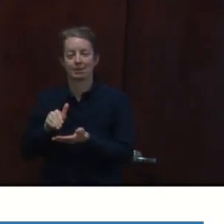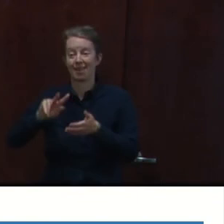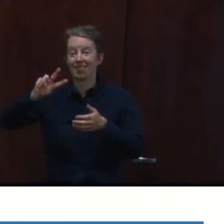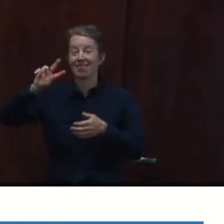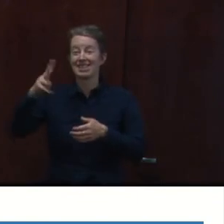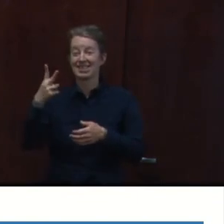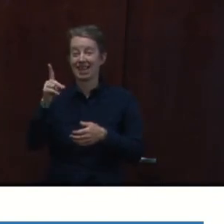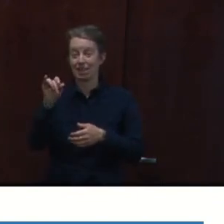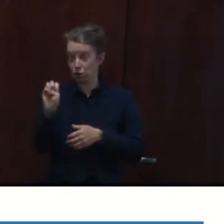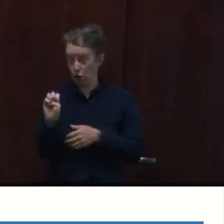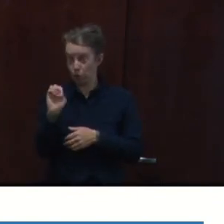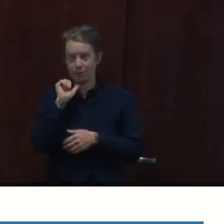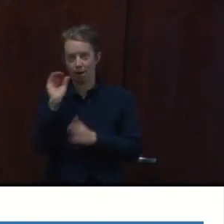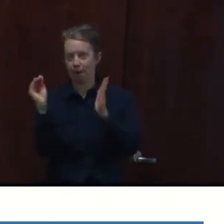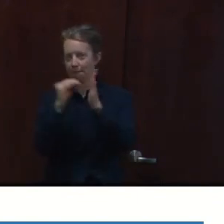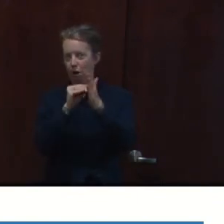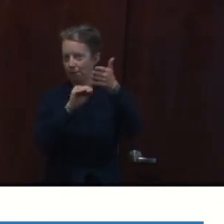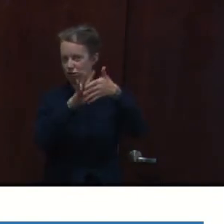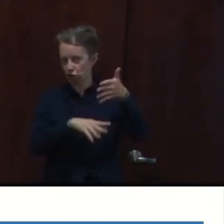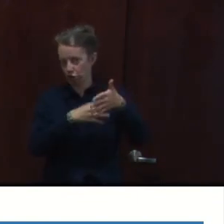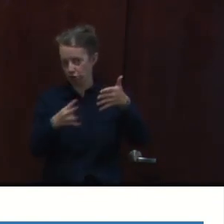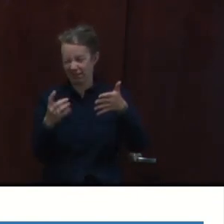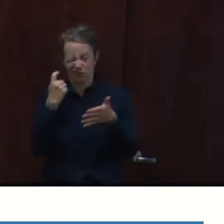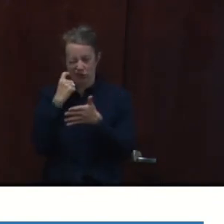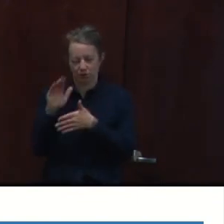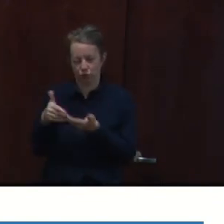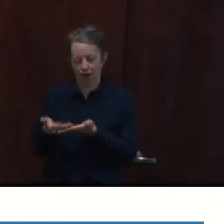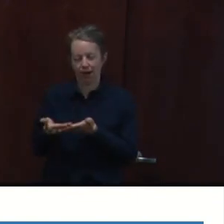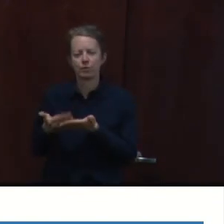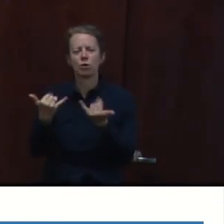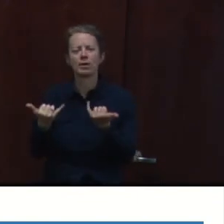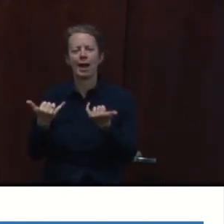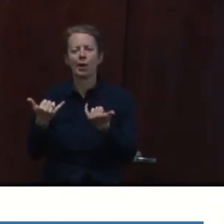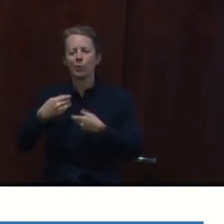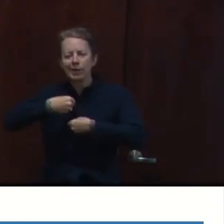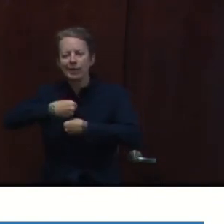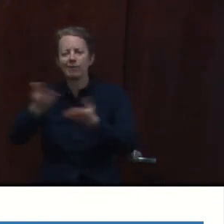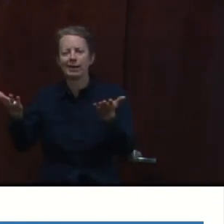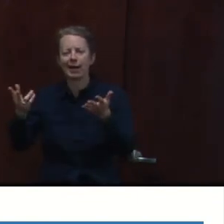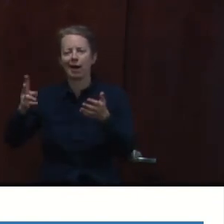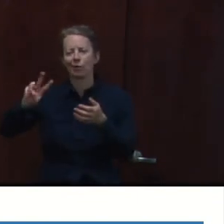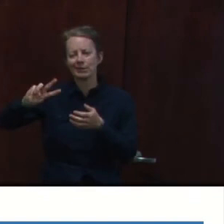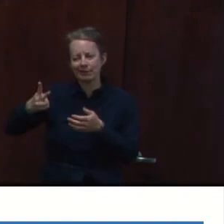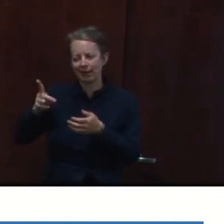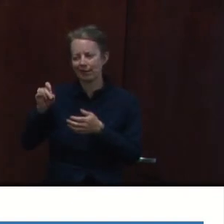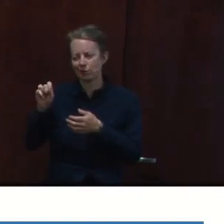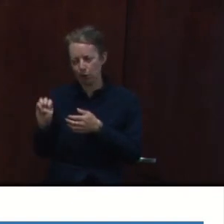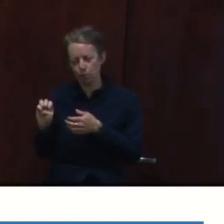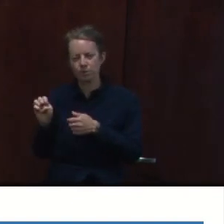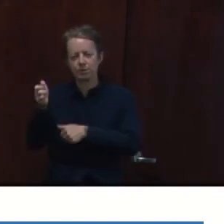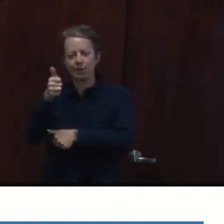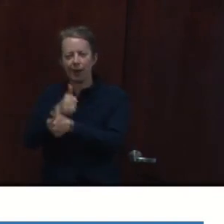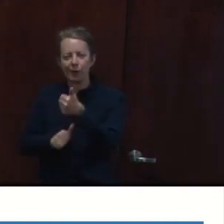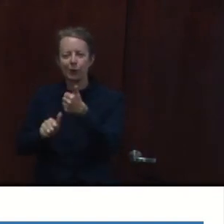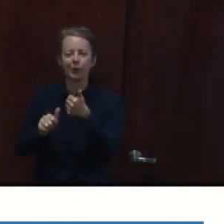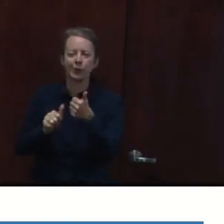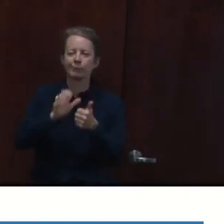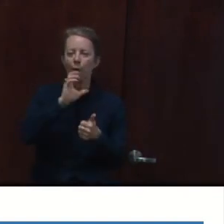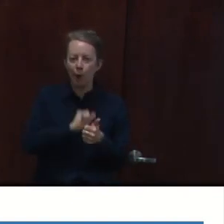yet because those just came, and we're starting to get people their second dose that were in the old version of